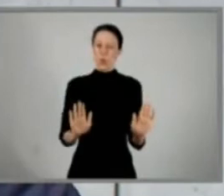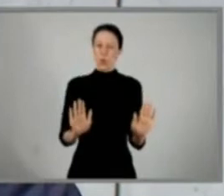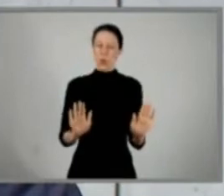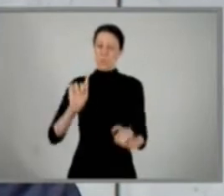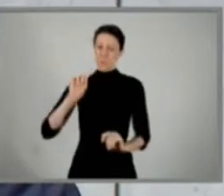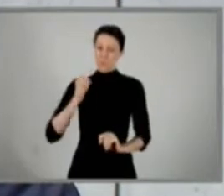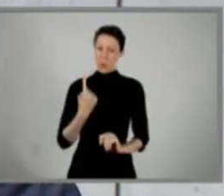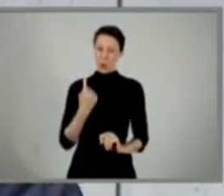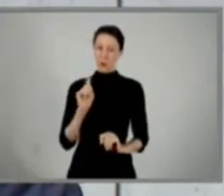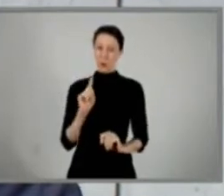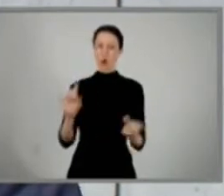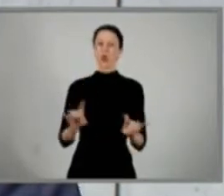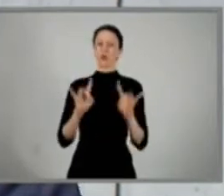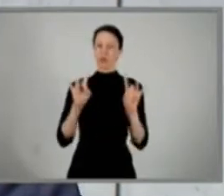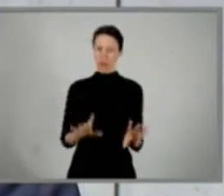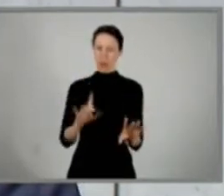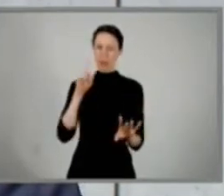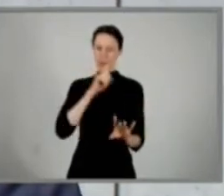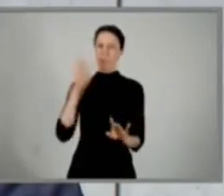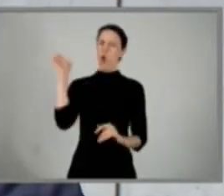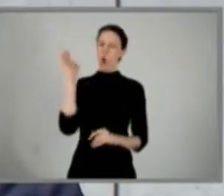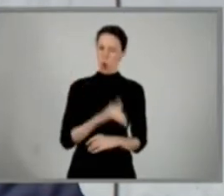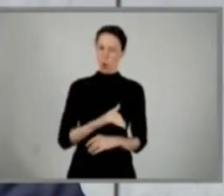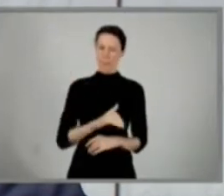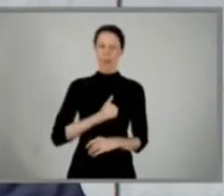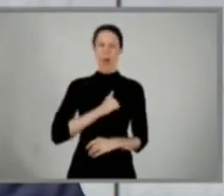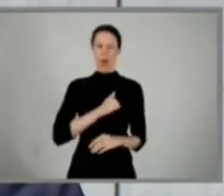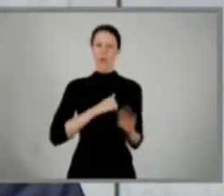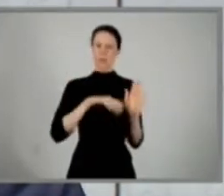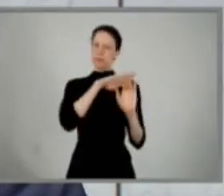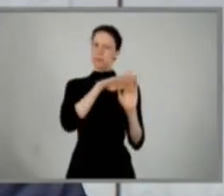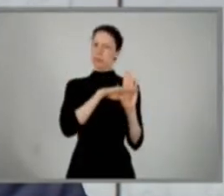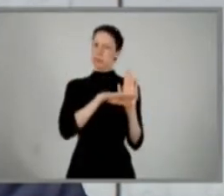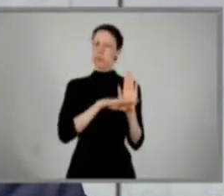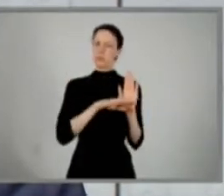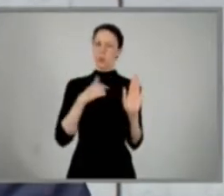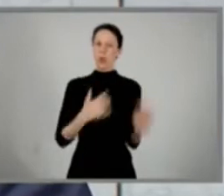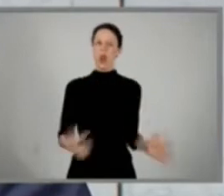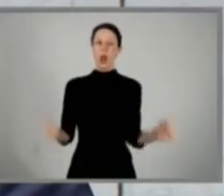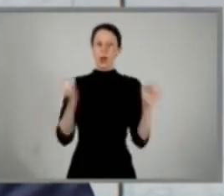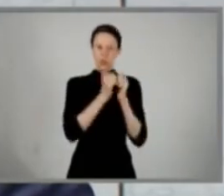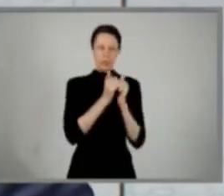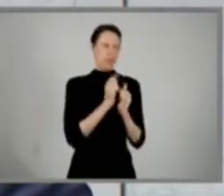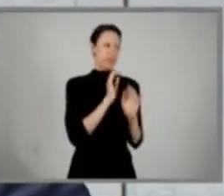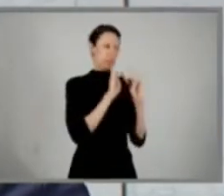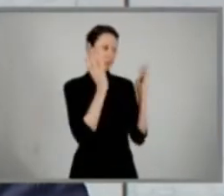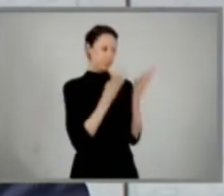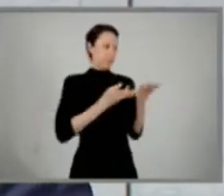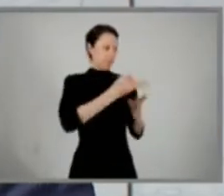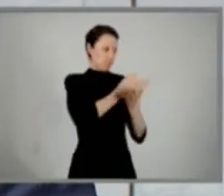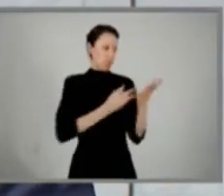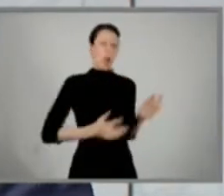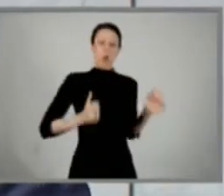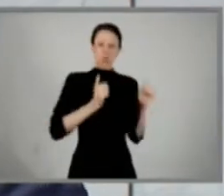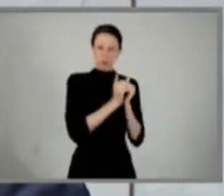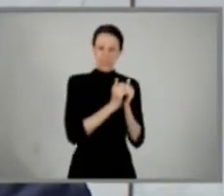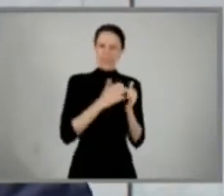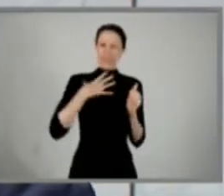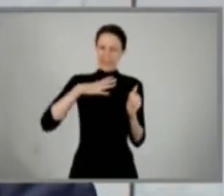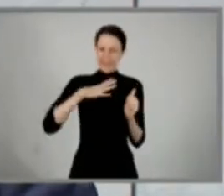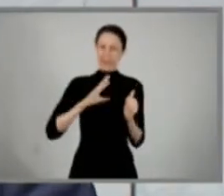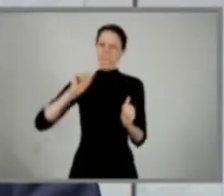that is the policy that is also being followed by the National Cabinet. We need to use every available space that we have in quarantine.